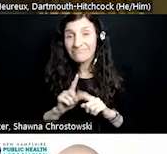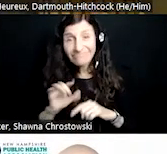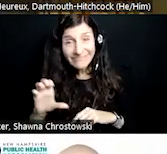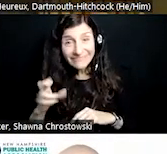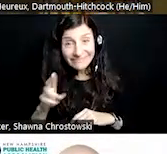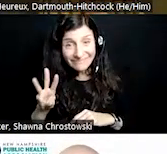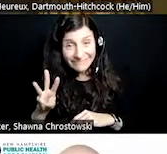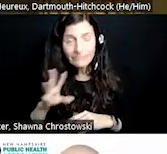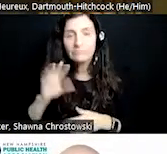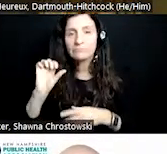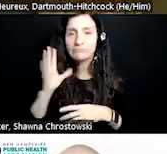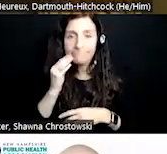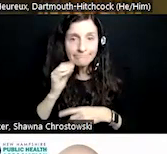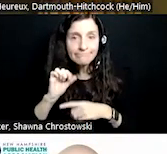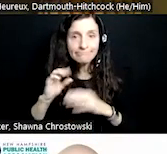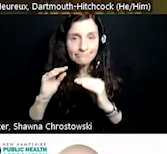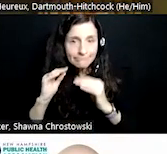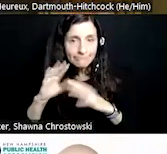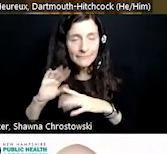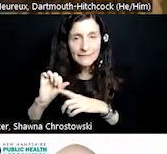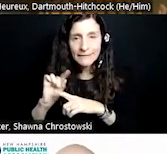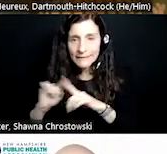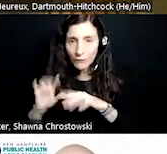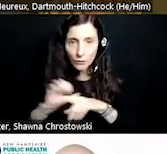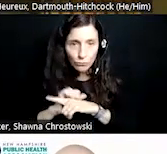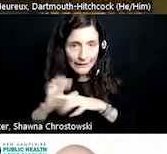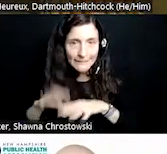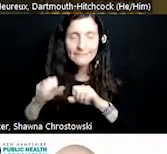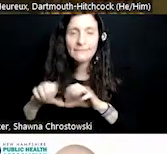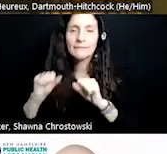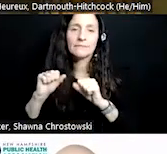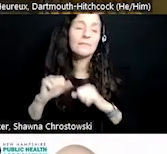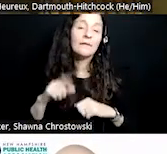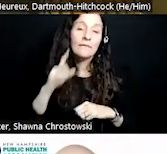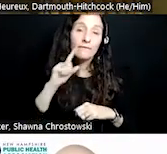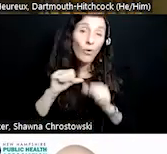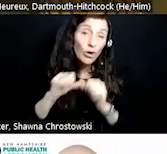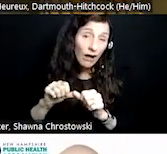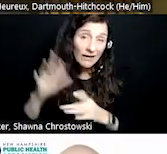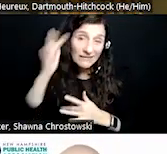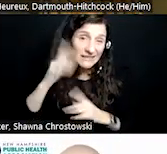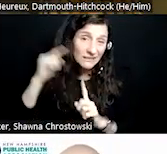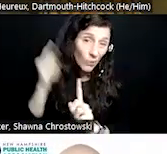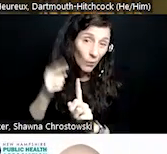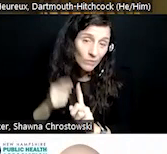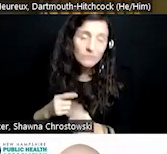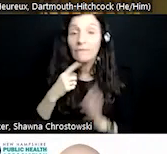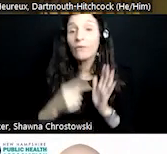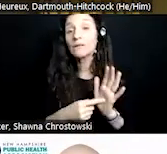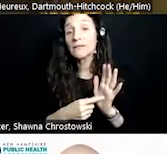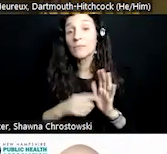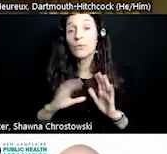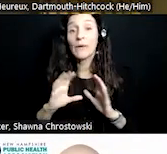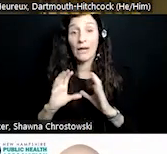trainings that would allow them to work with patients on chronic disease goals. For example, we had a cohort of community